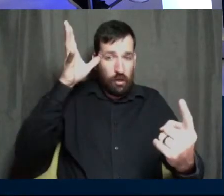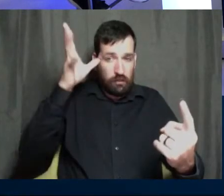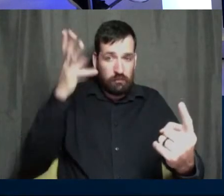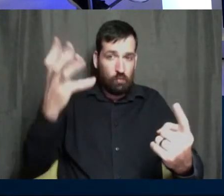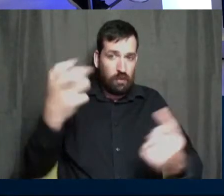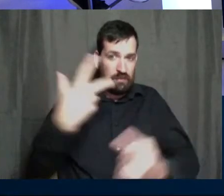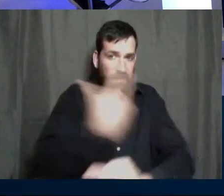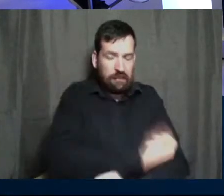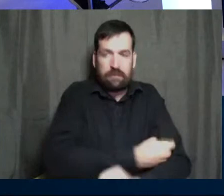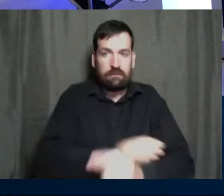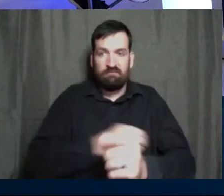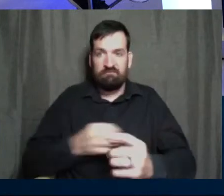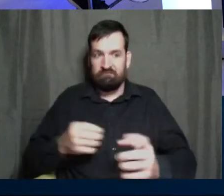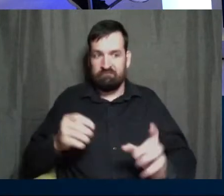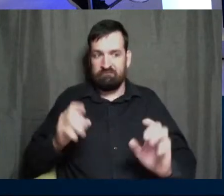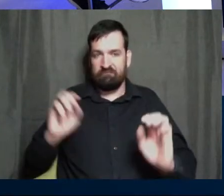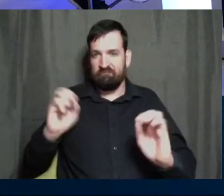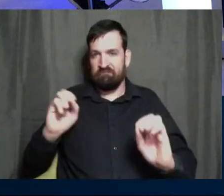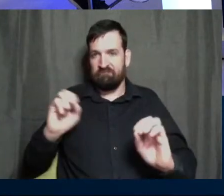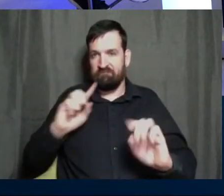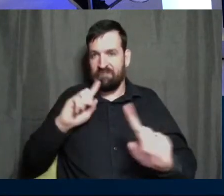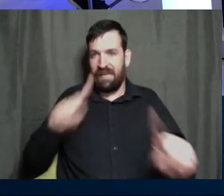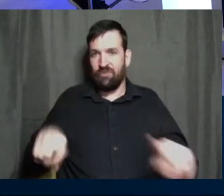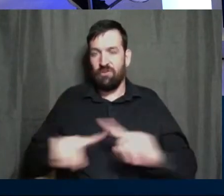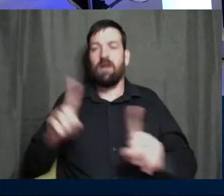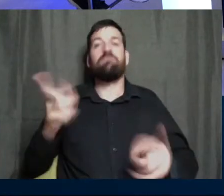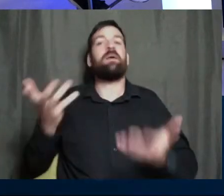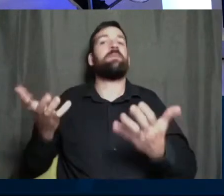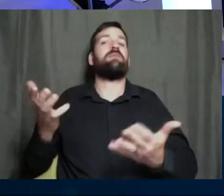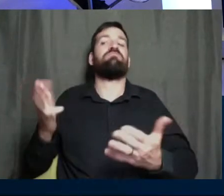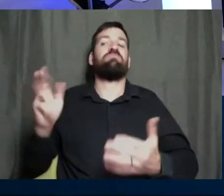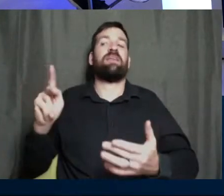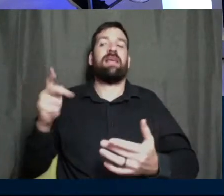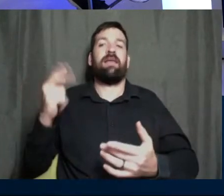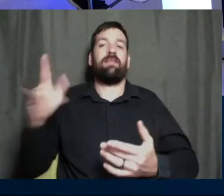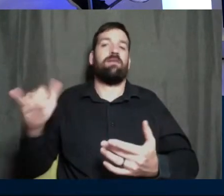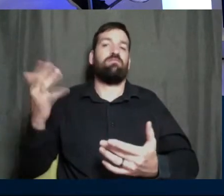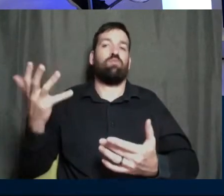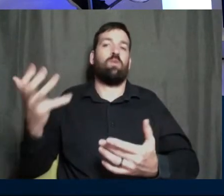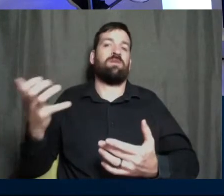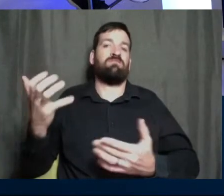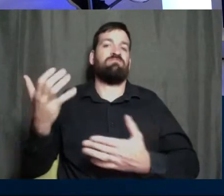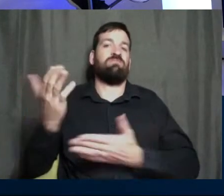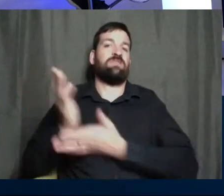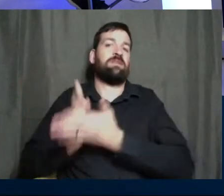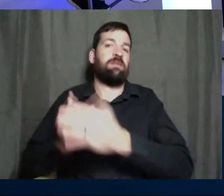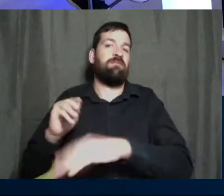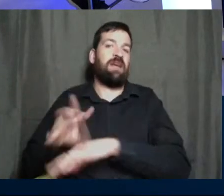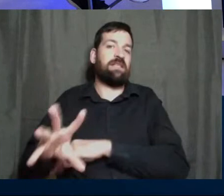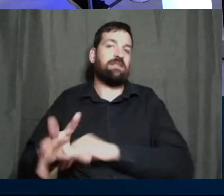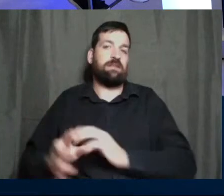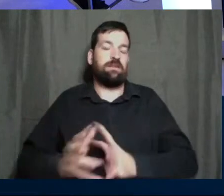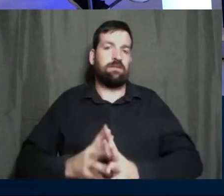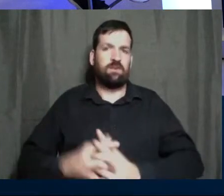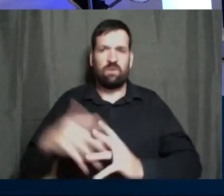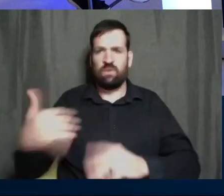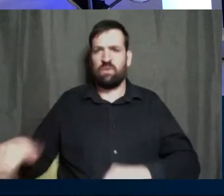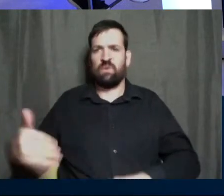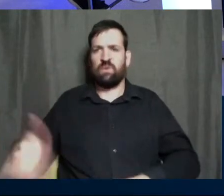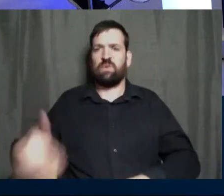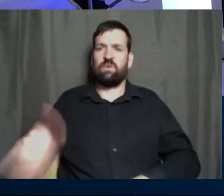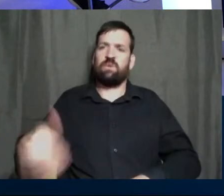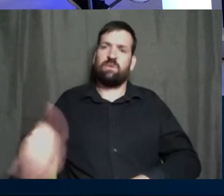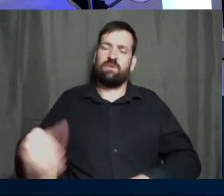the answer for that, but I think I would just like, maybe Kathy would just like to hear some advice or thoughts. I mean, I bet, talk about a hurdle to try to